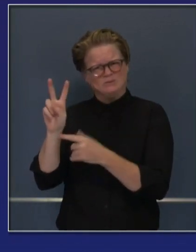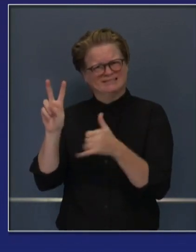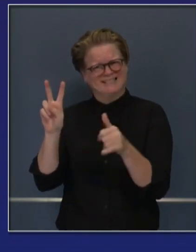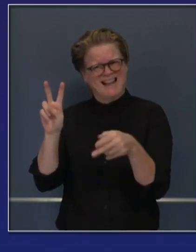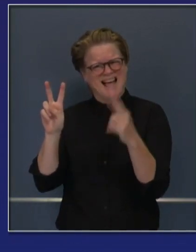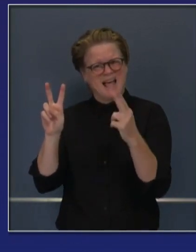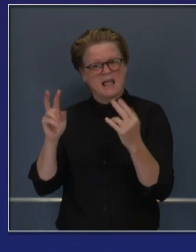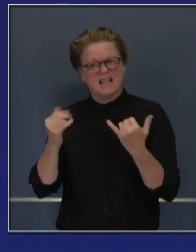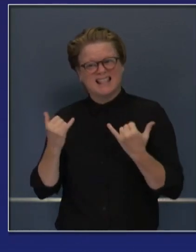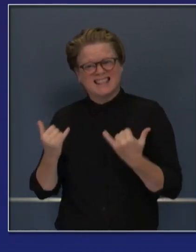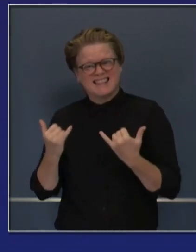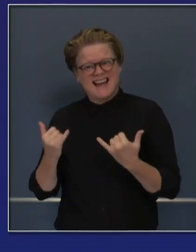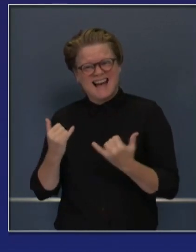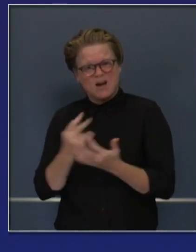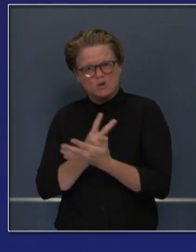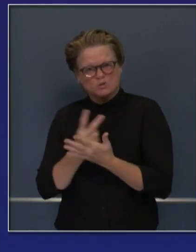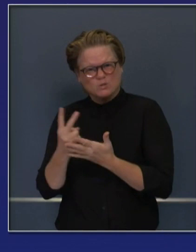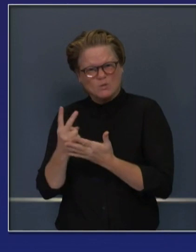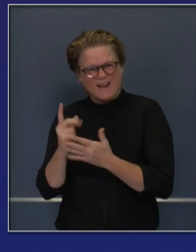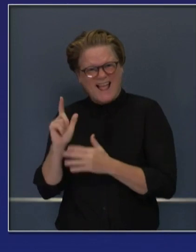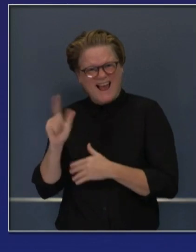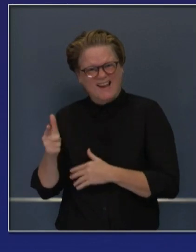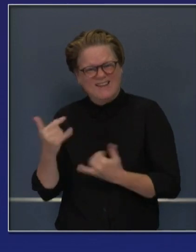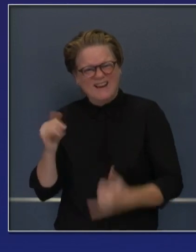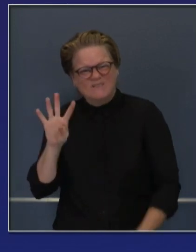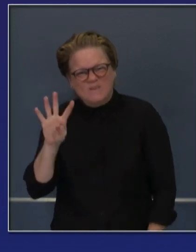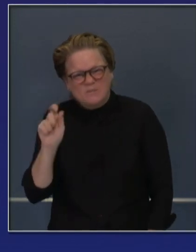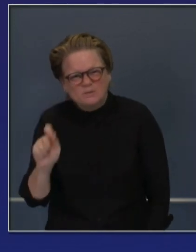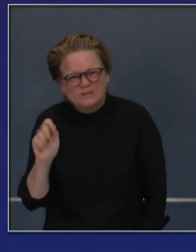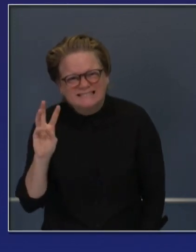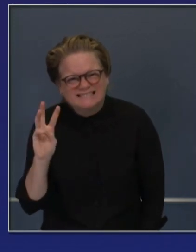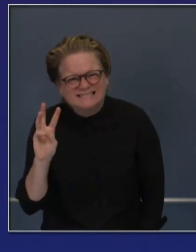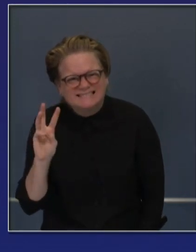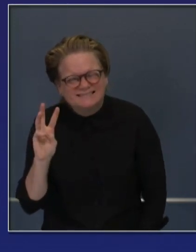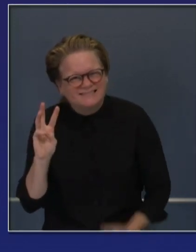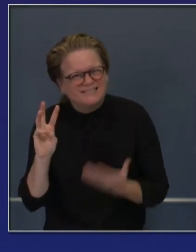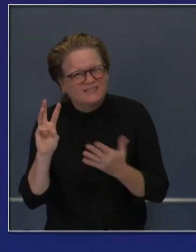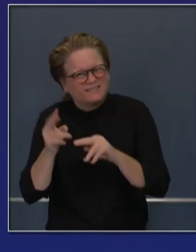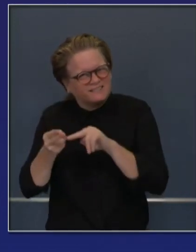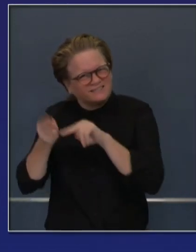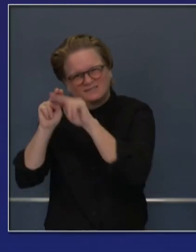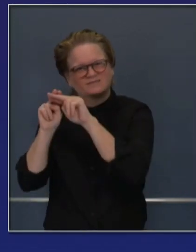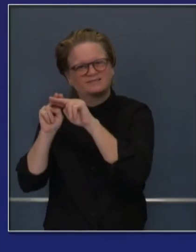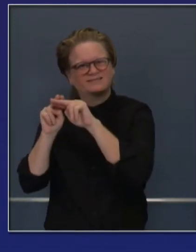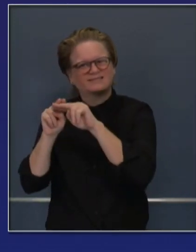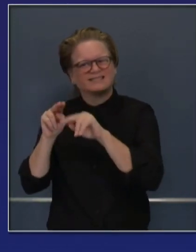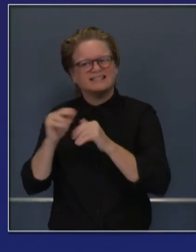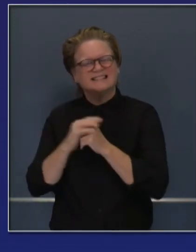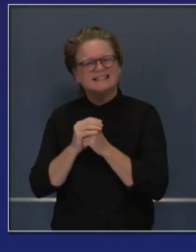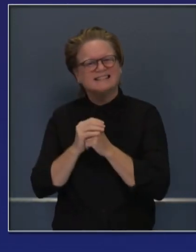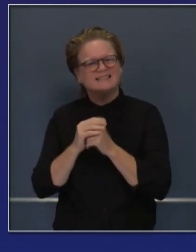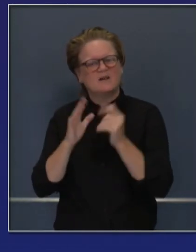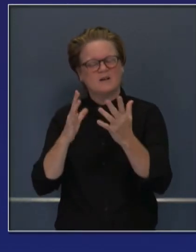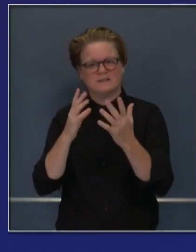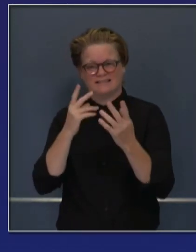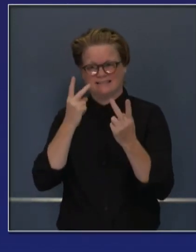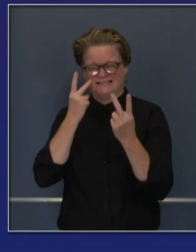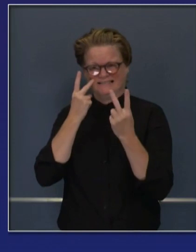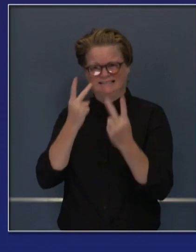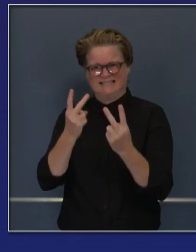4.6% today. You see that trajectory. Not surprisingly, you'll see similar trajectory in total number of